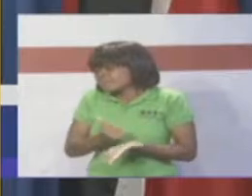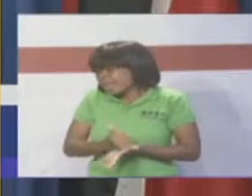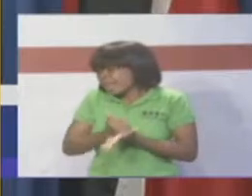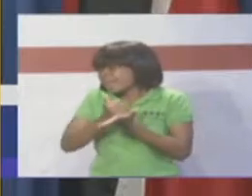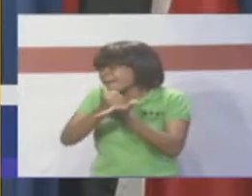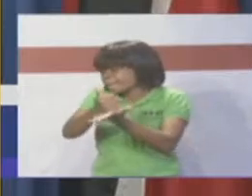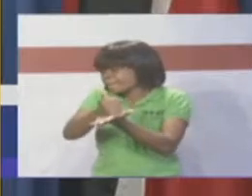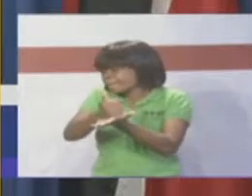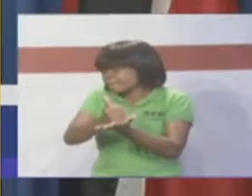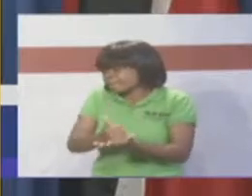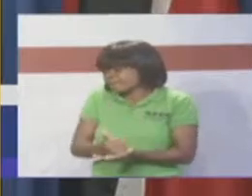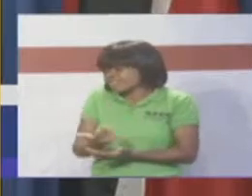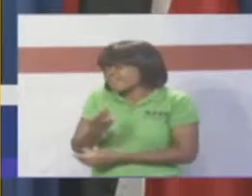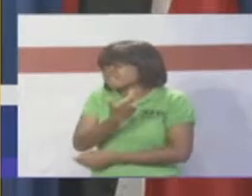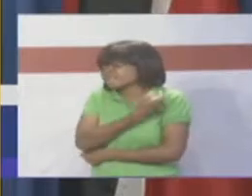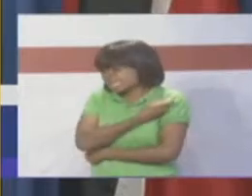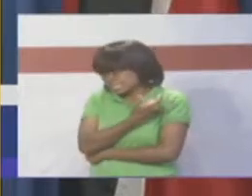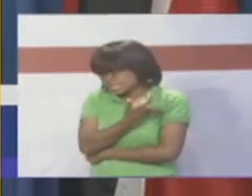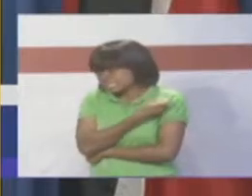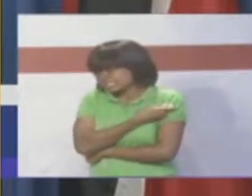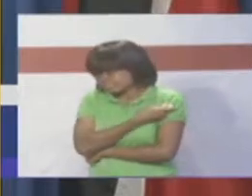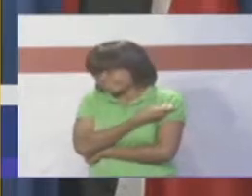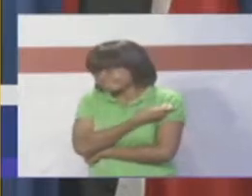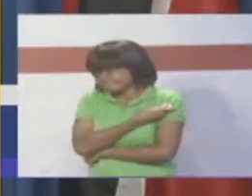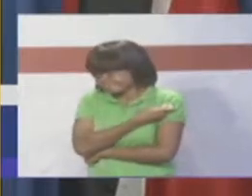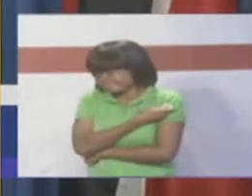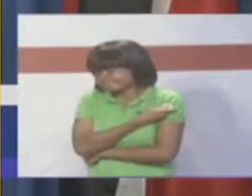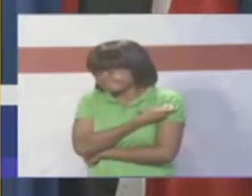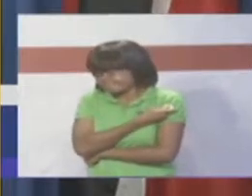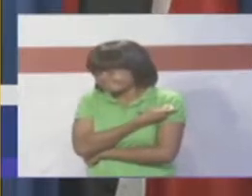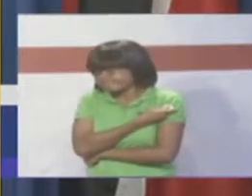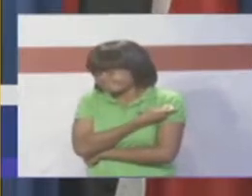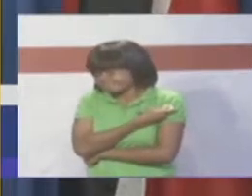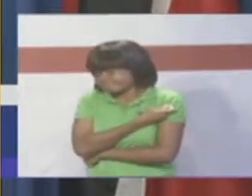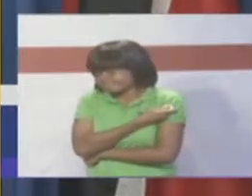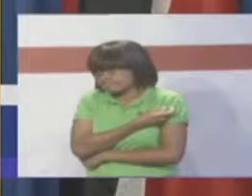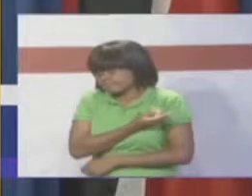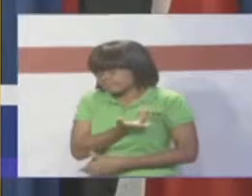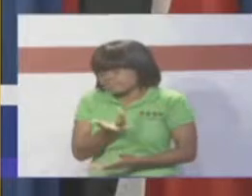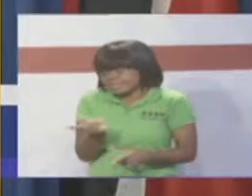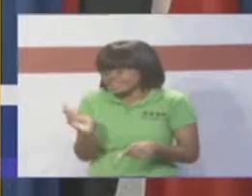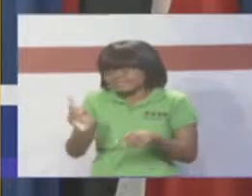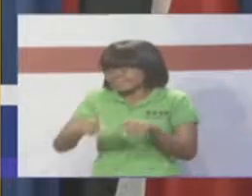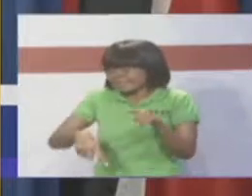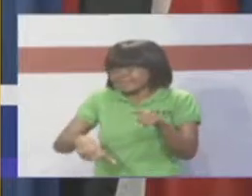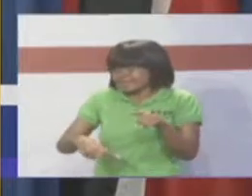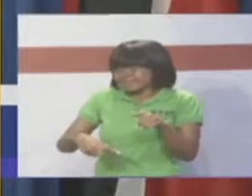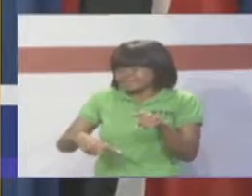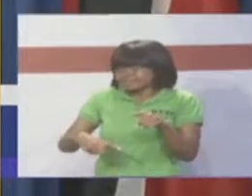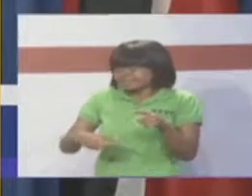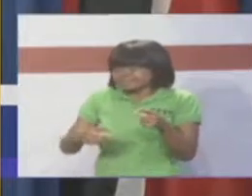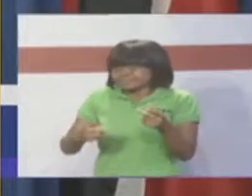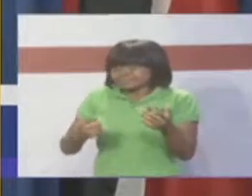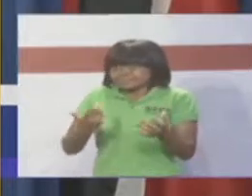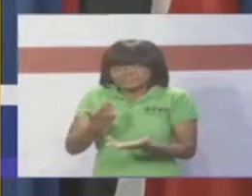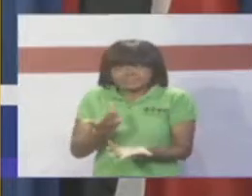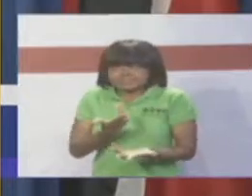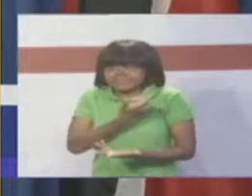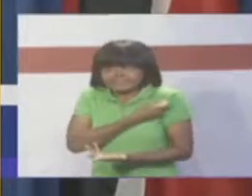you can't vaccinate your shoe. You can't vaccinate your headdress. You have to vaccinate your